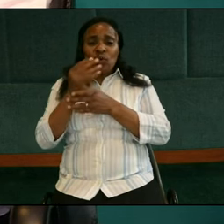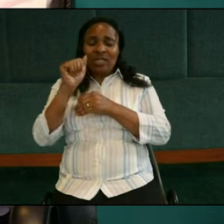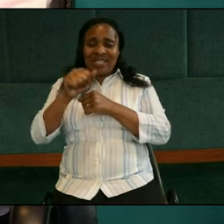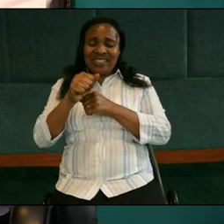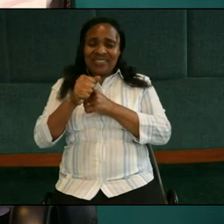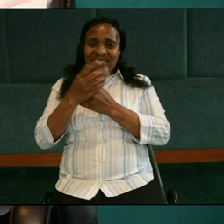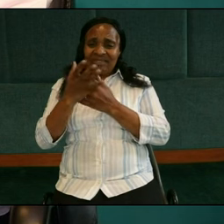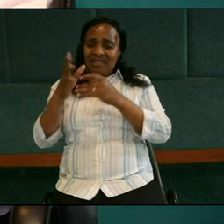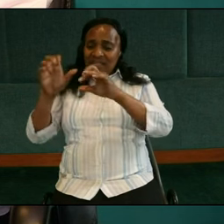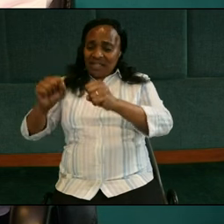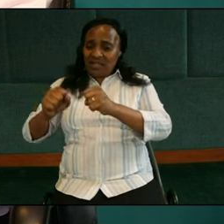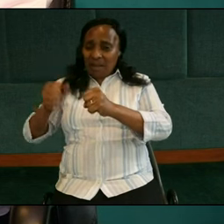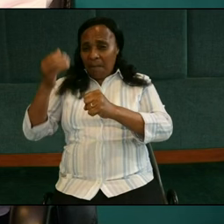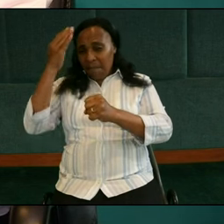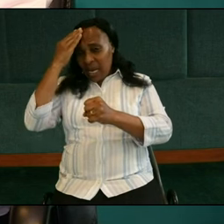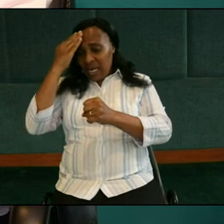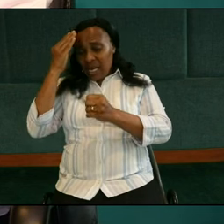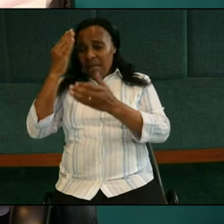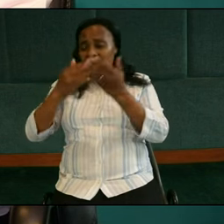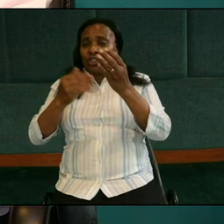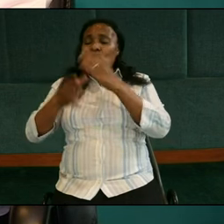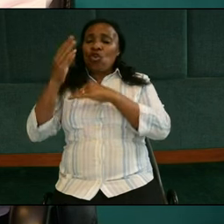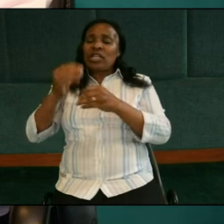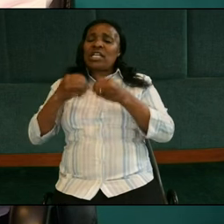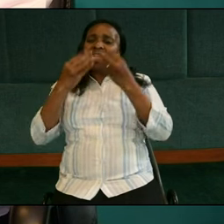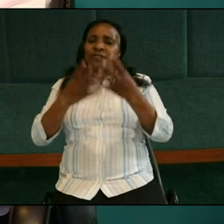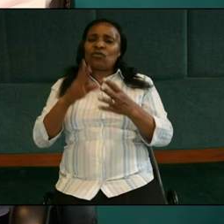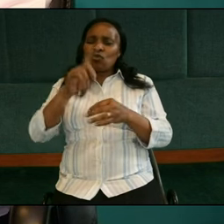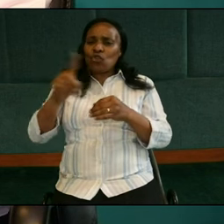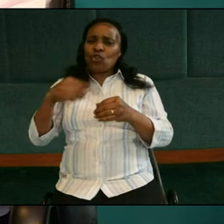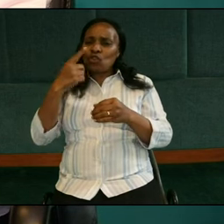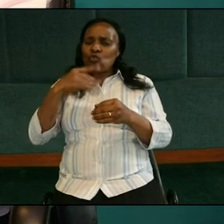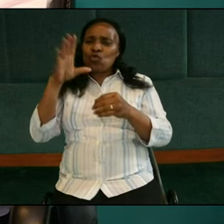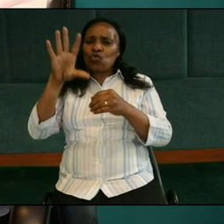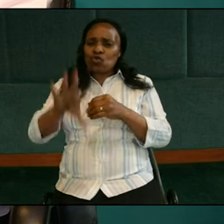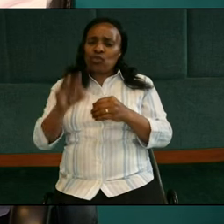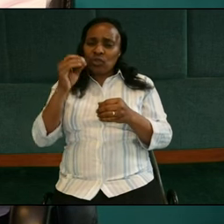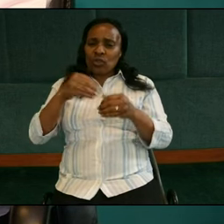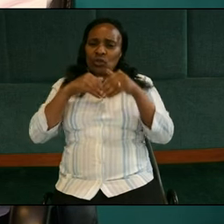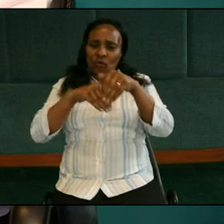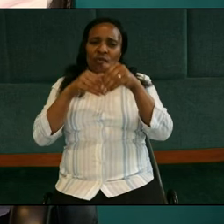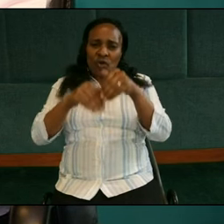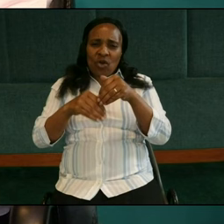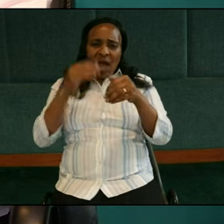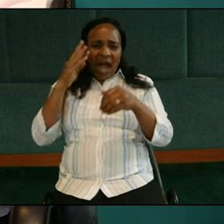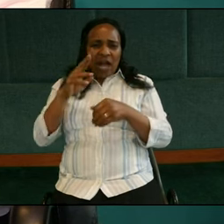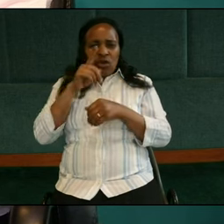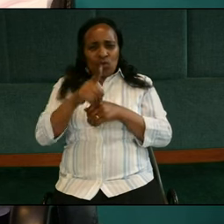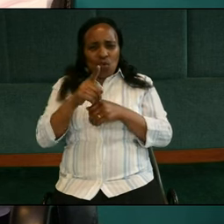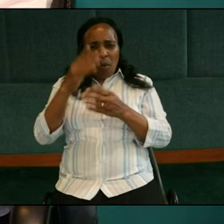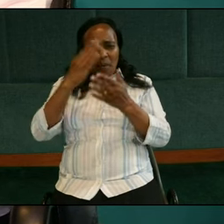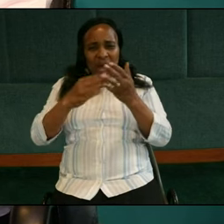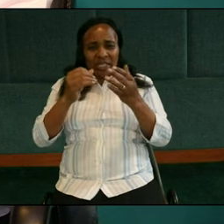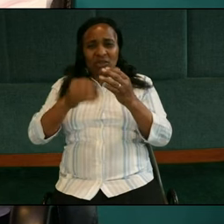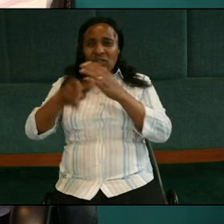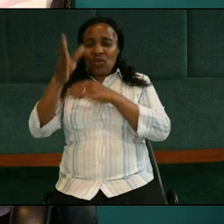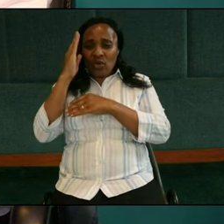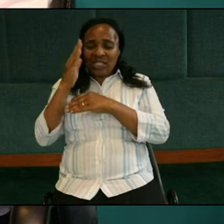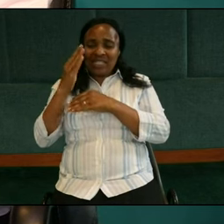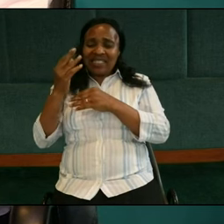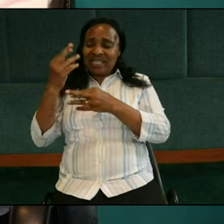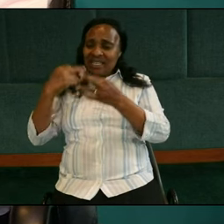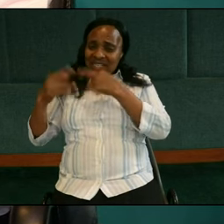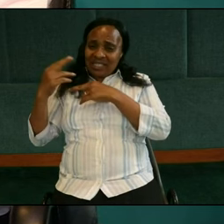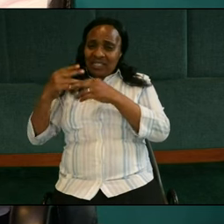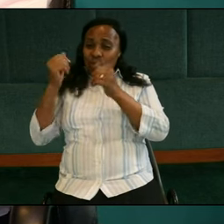from the Monday part. God gives to those who choose to follow him. And are you part of God's inheritance? I think that